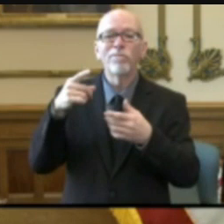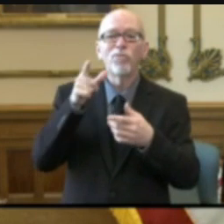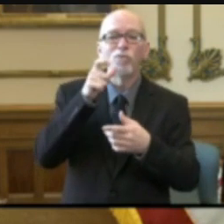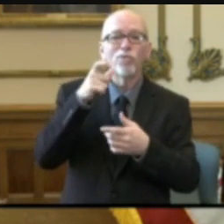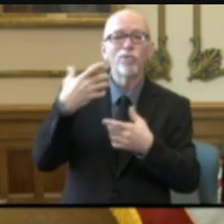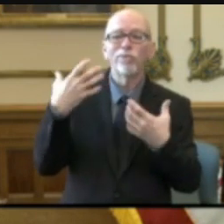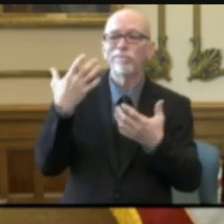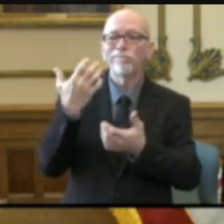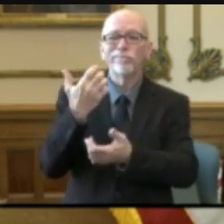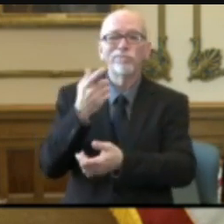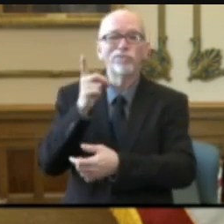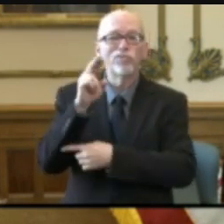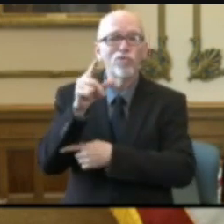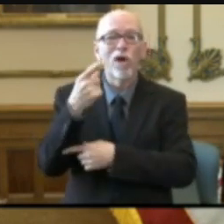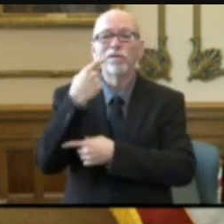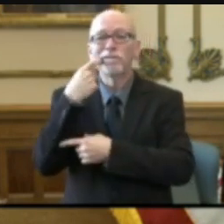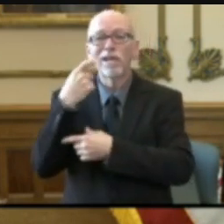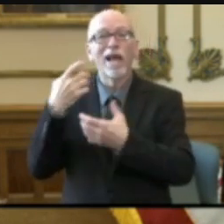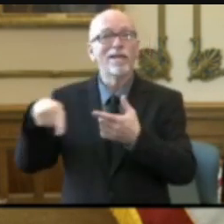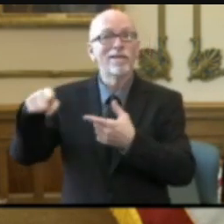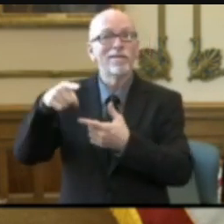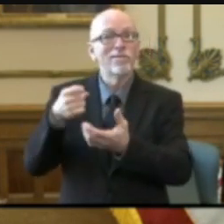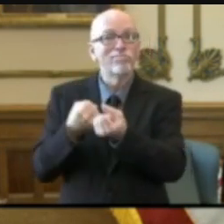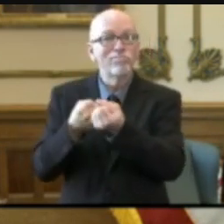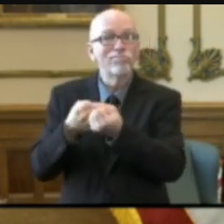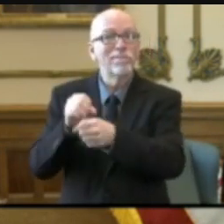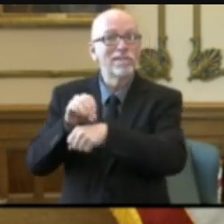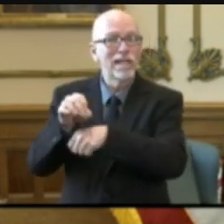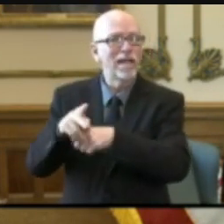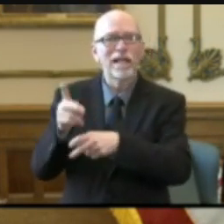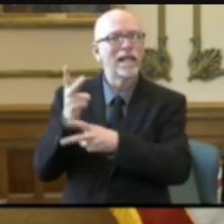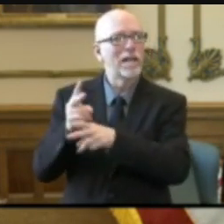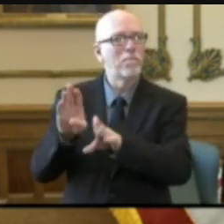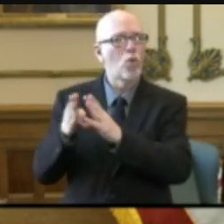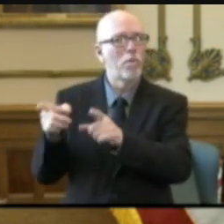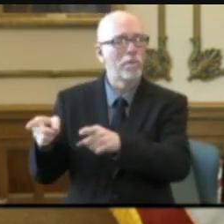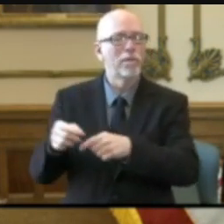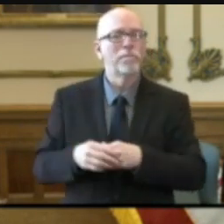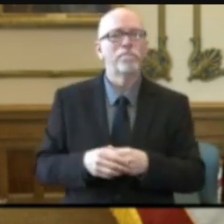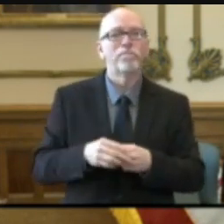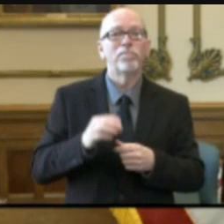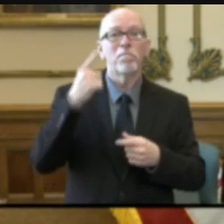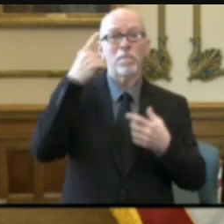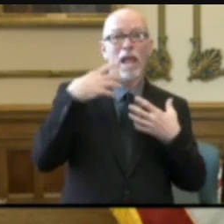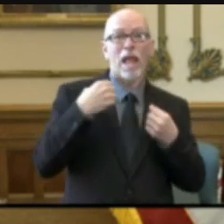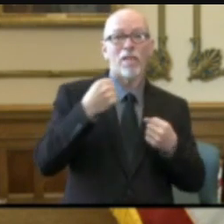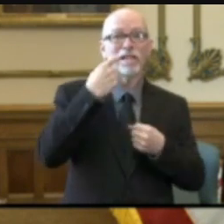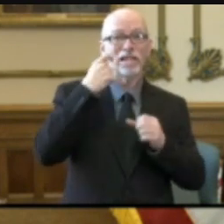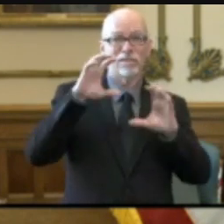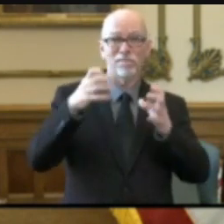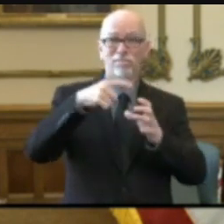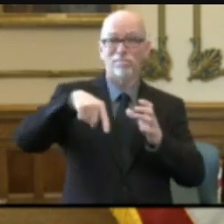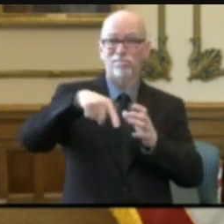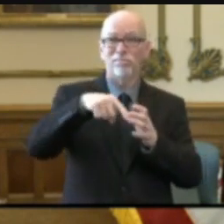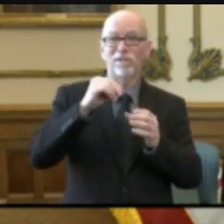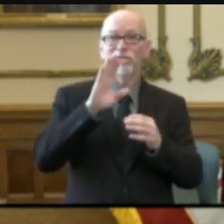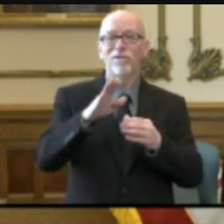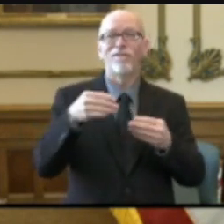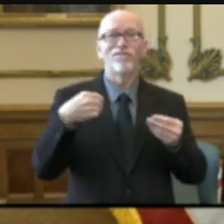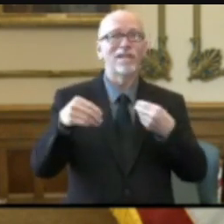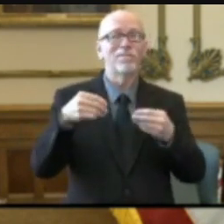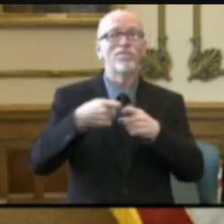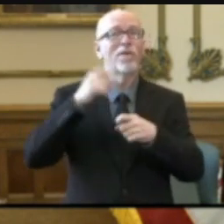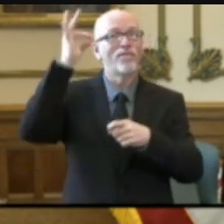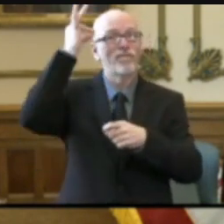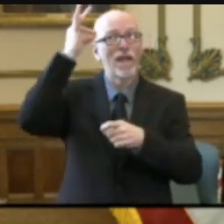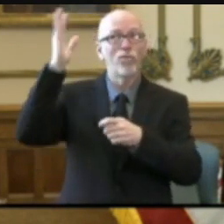recovery residences have kept their doors open. Thanks to the quick work at the Division of Mental Health and Addiction and remarkable flexibility from our